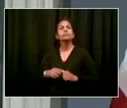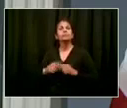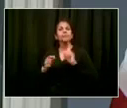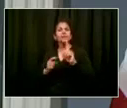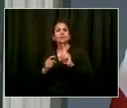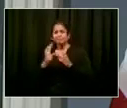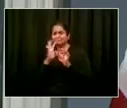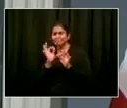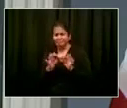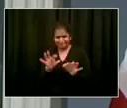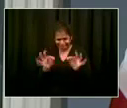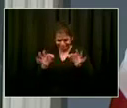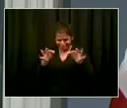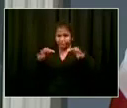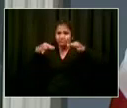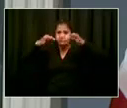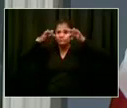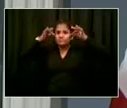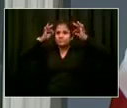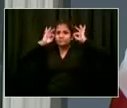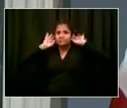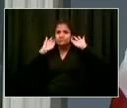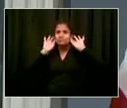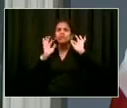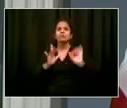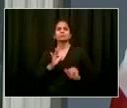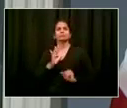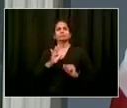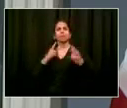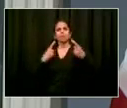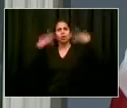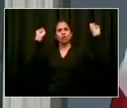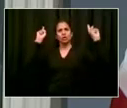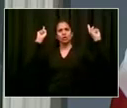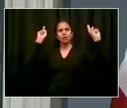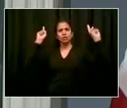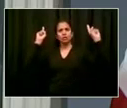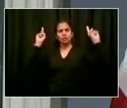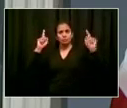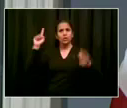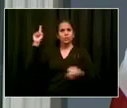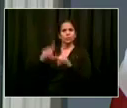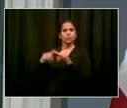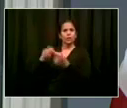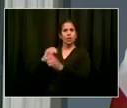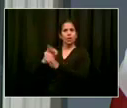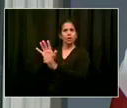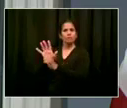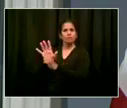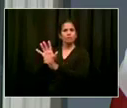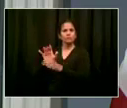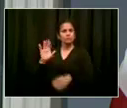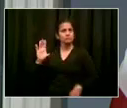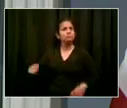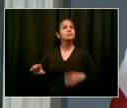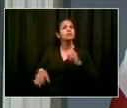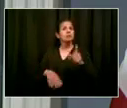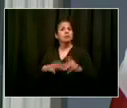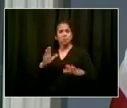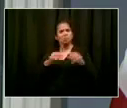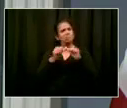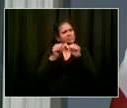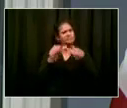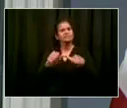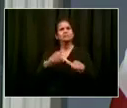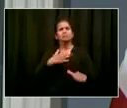component of reopening and slowly phasing things in, like indoor dining. On that, we're pleased to be able to say